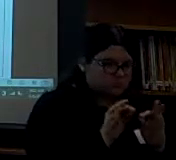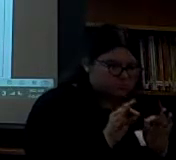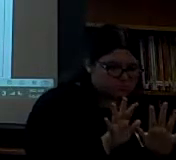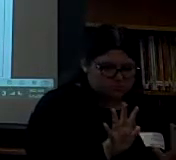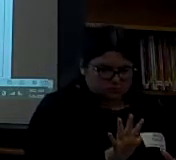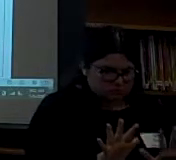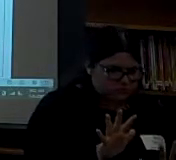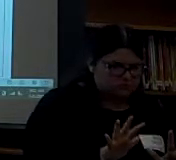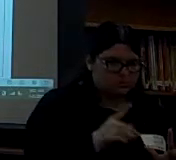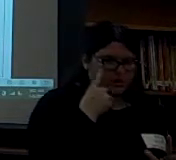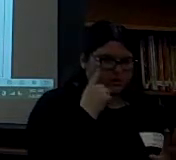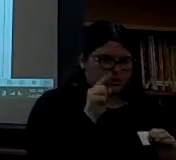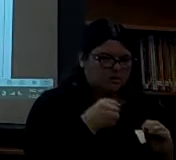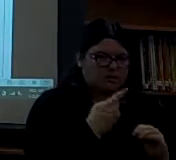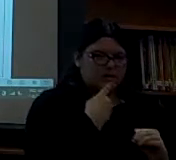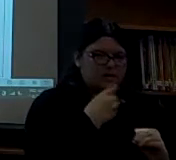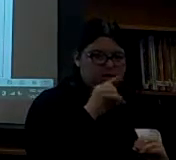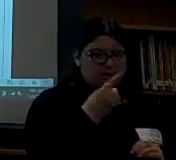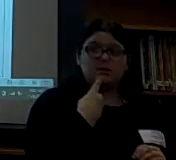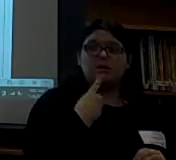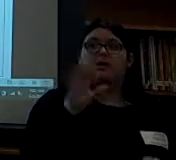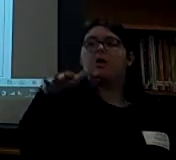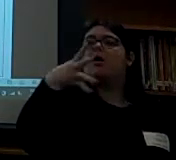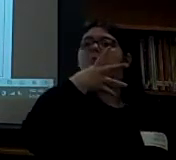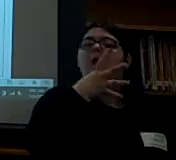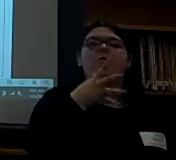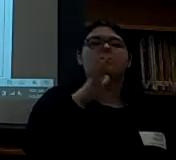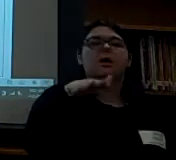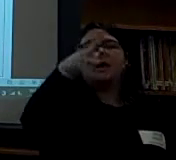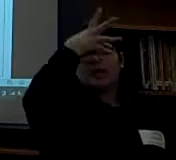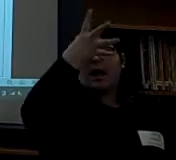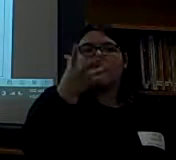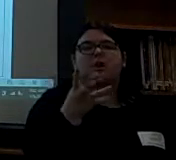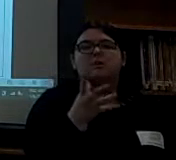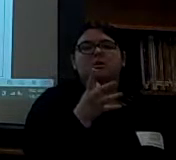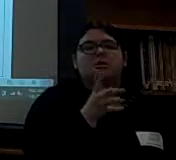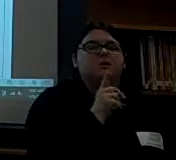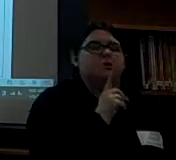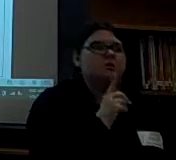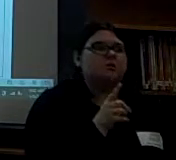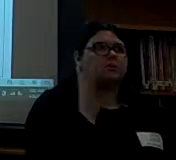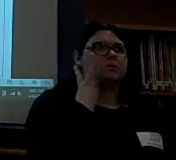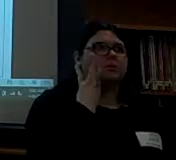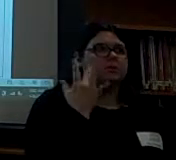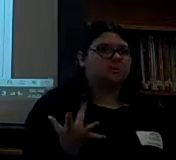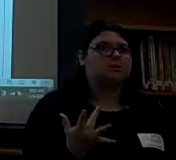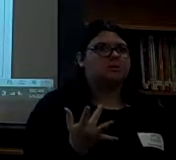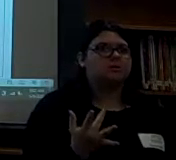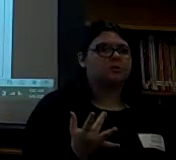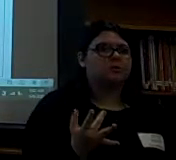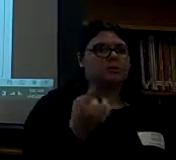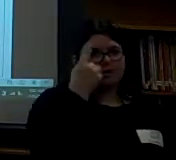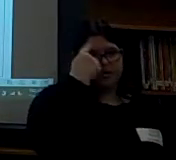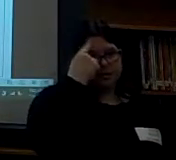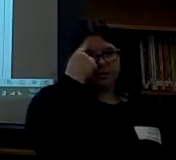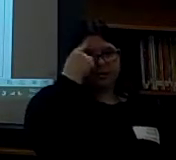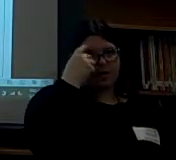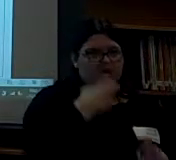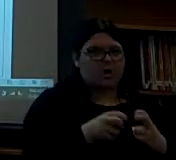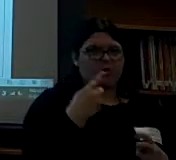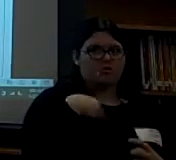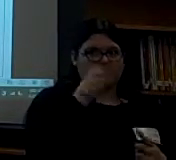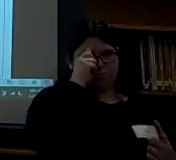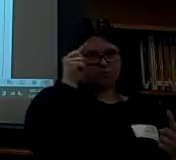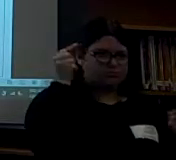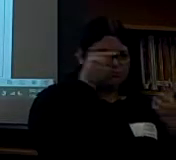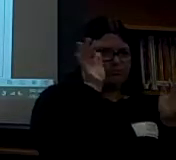you're thinking about what you want to say and your child comes up to you and they say, hey mom or hey dad, it's really annoying. It's very hard. The human brain is goal oriented. We don't like to be